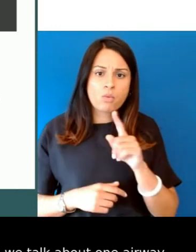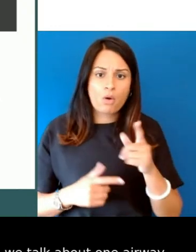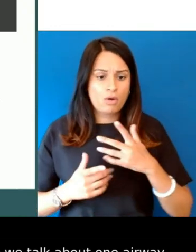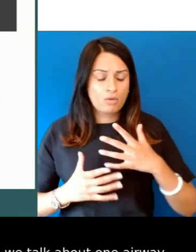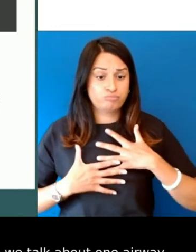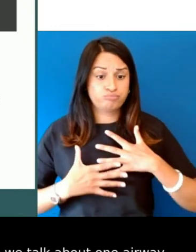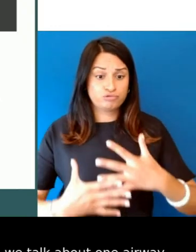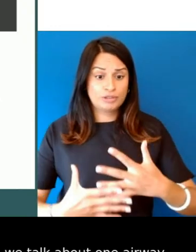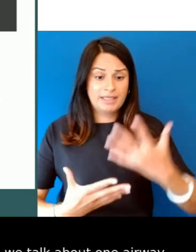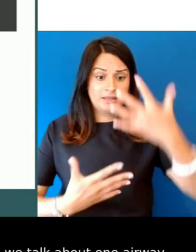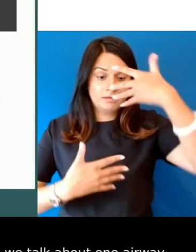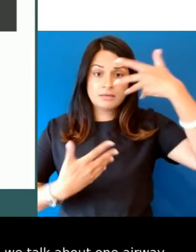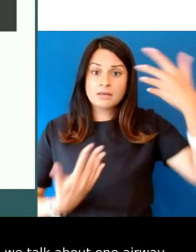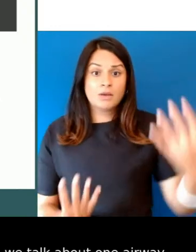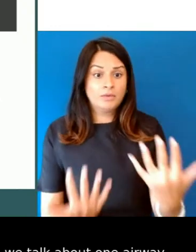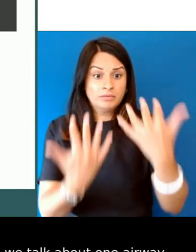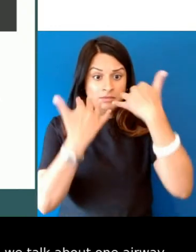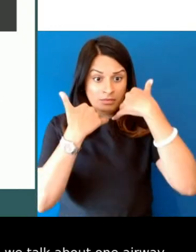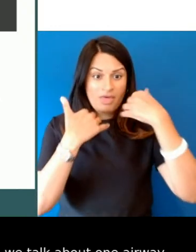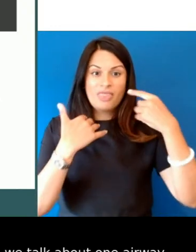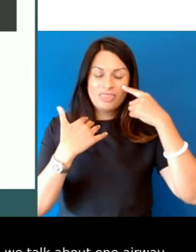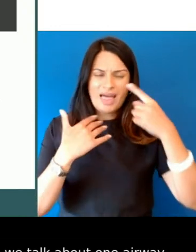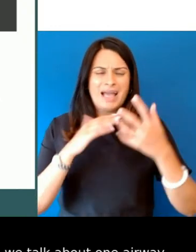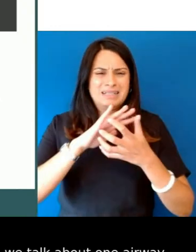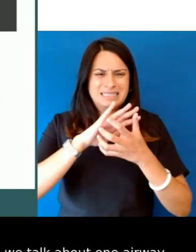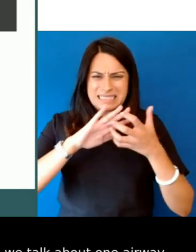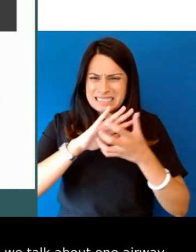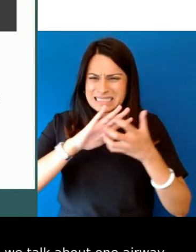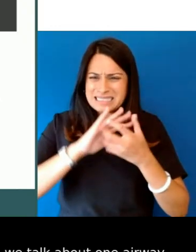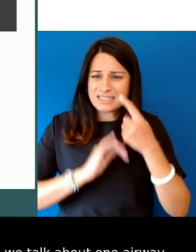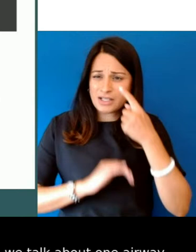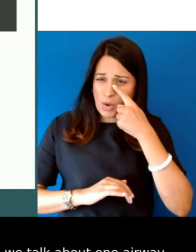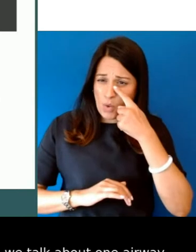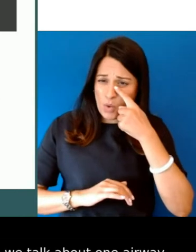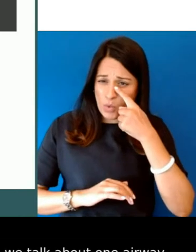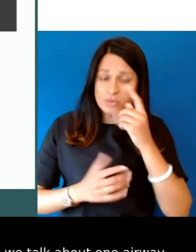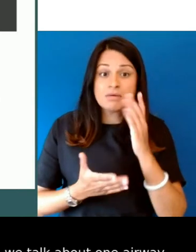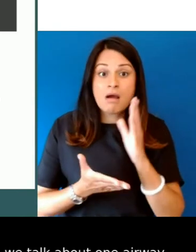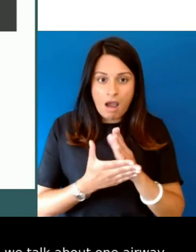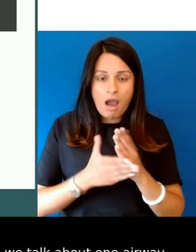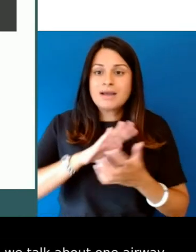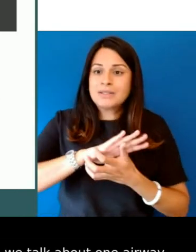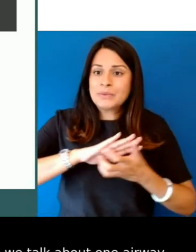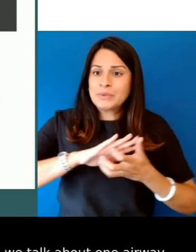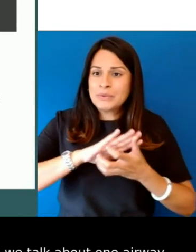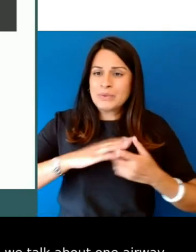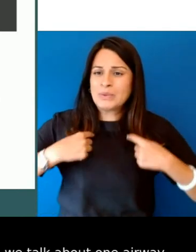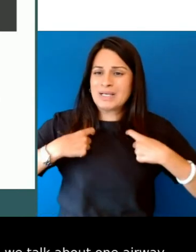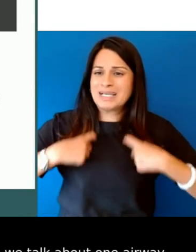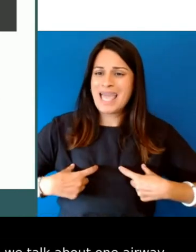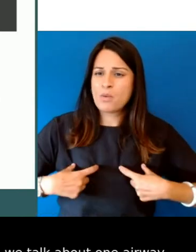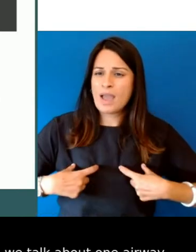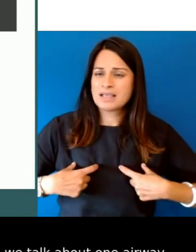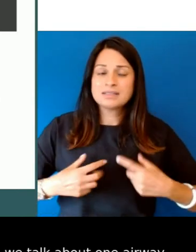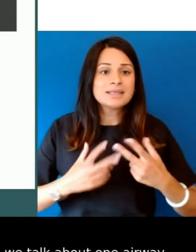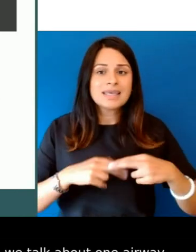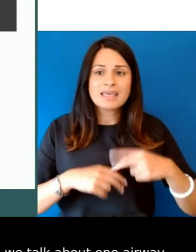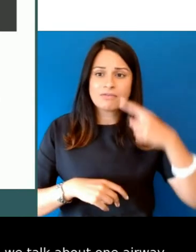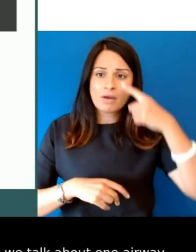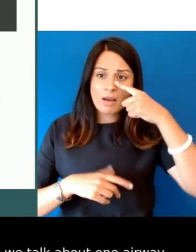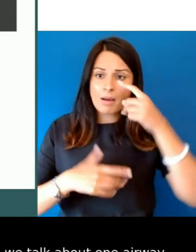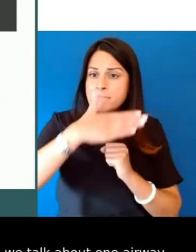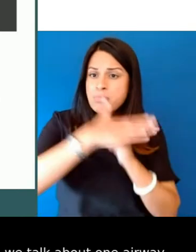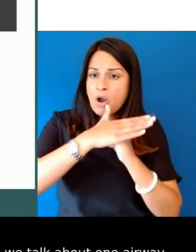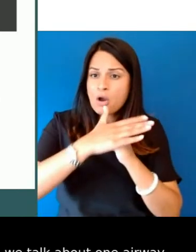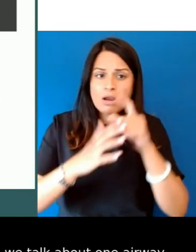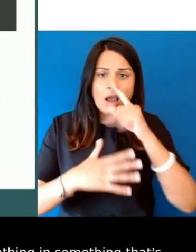something that is irritating your nose is very likely to be irritating your airways and if your nose is blocked you're not going to be able to breathe